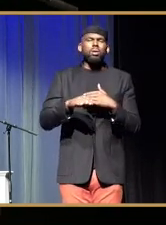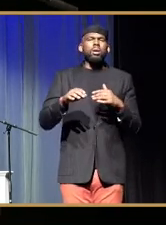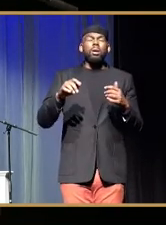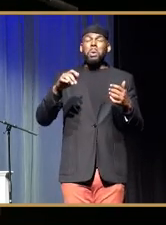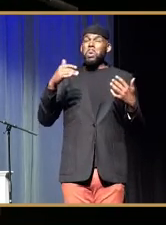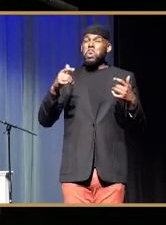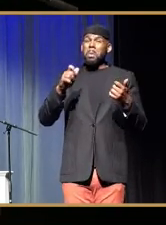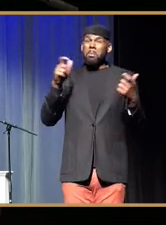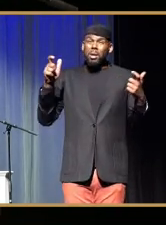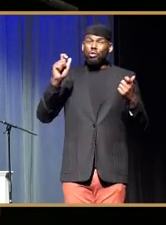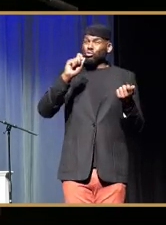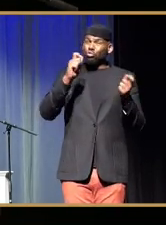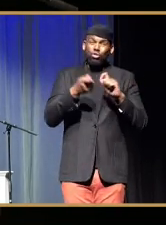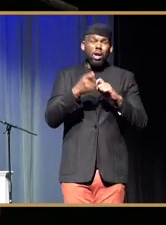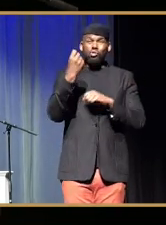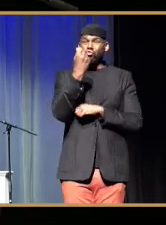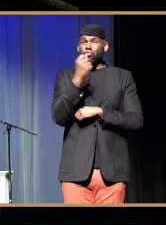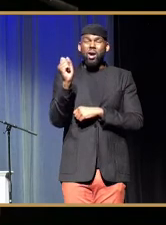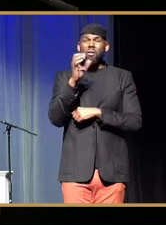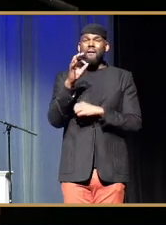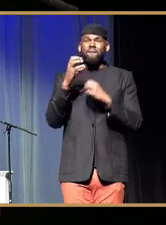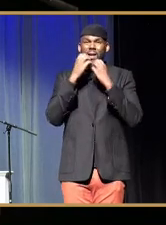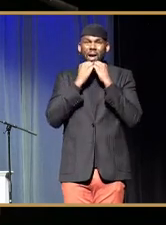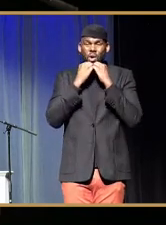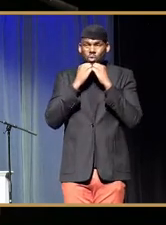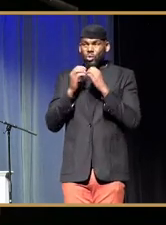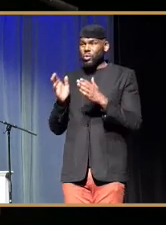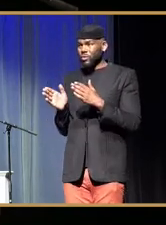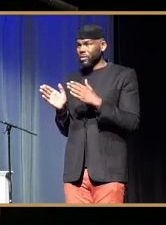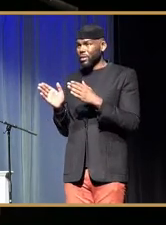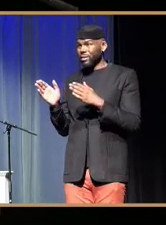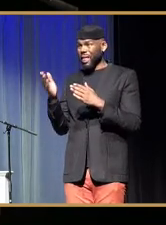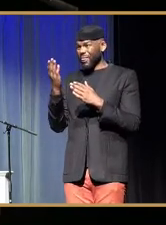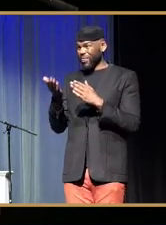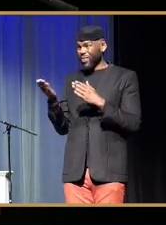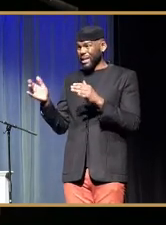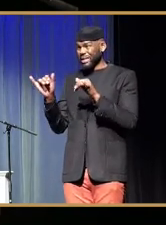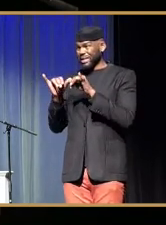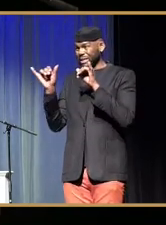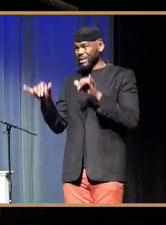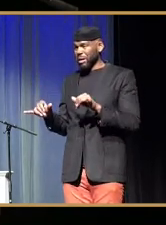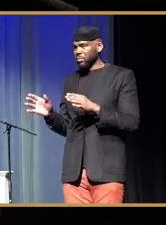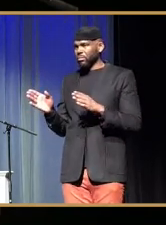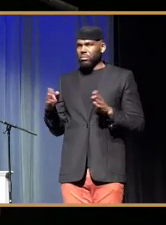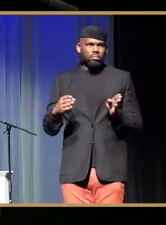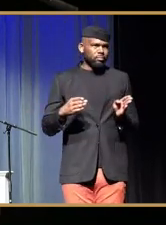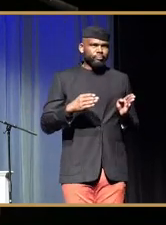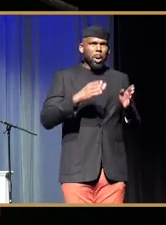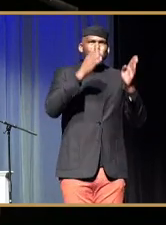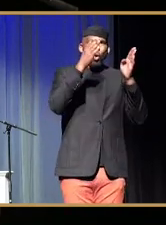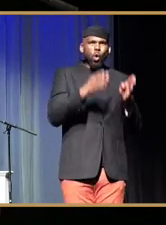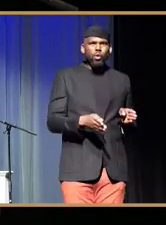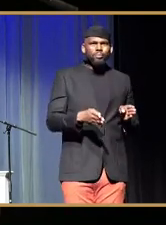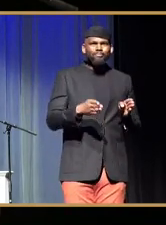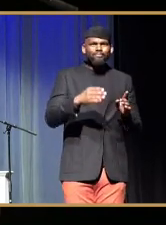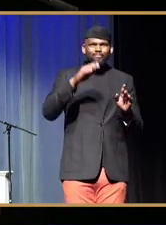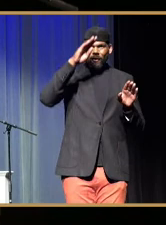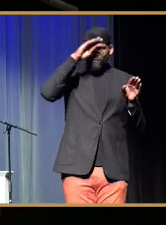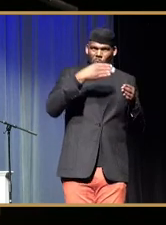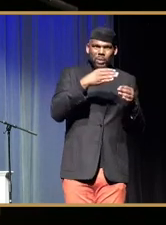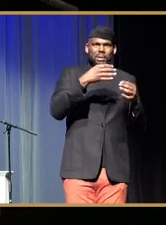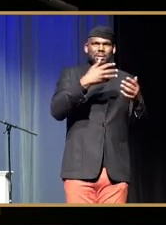revolution of values, a shift from a thing-oriented society to a